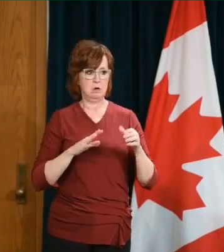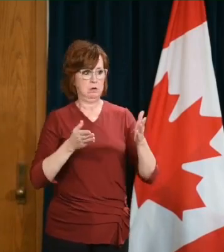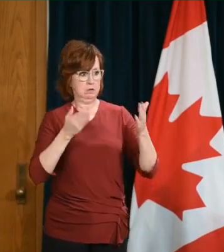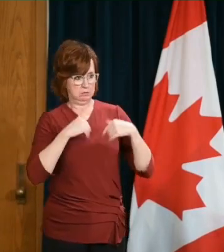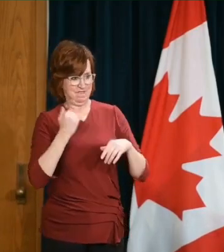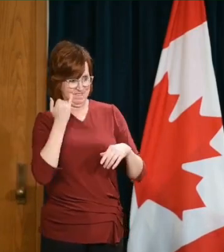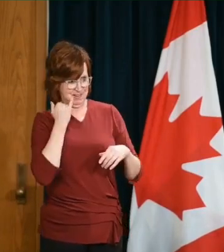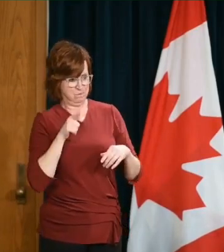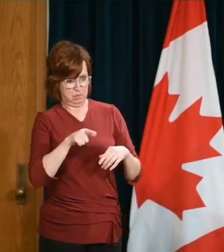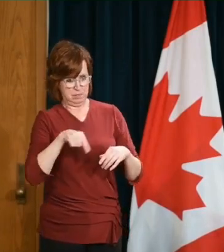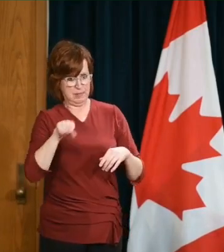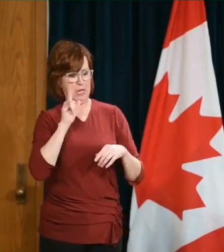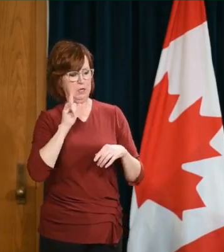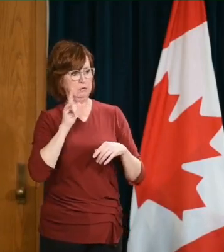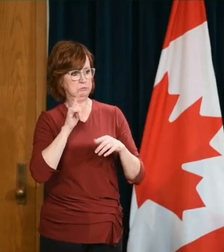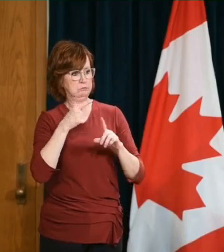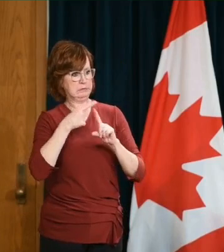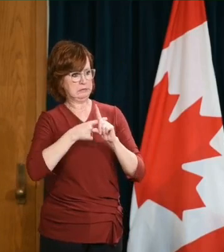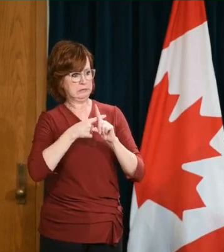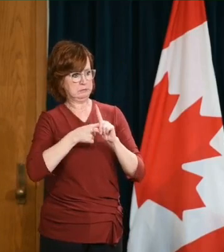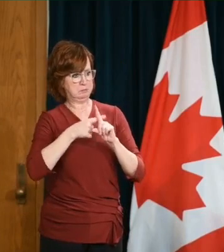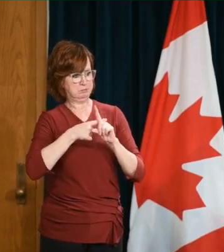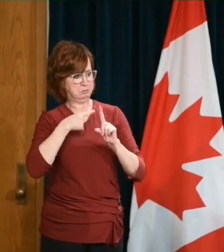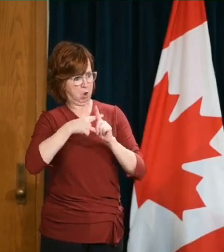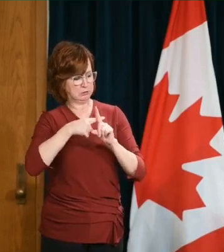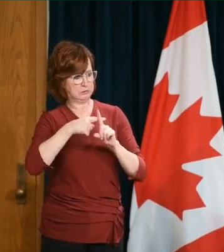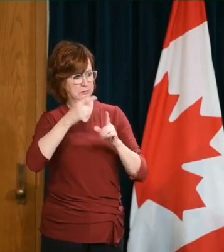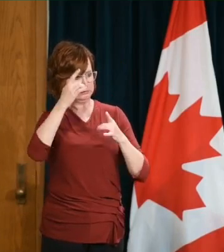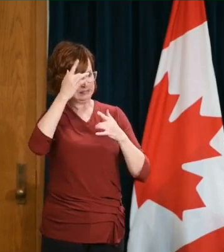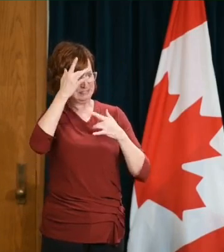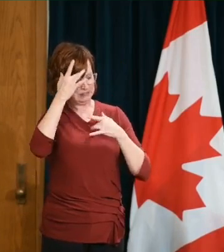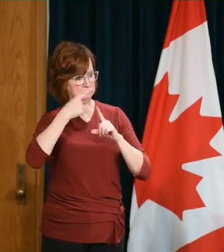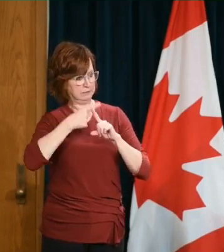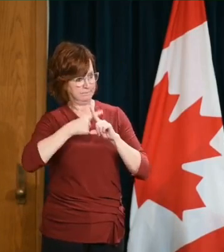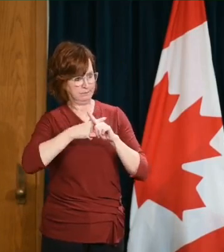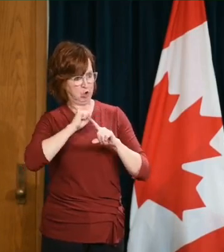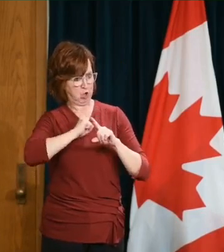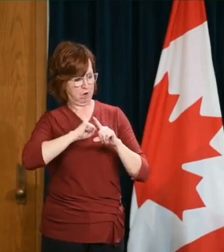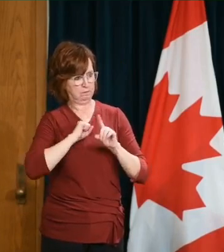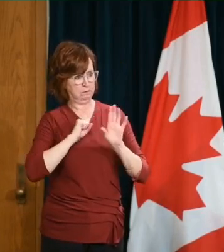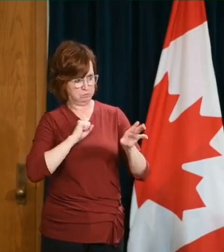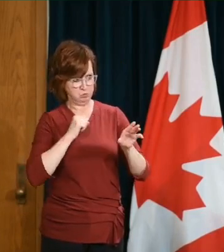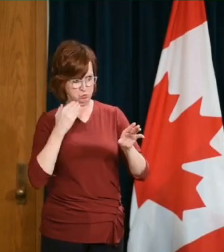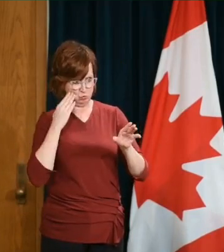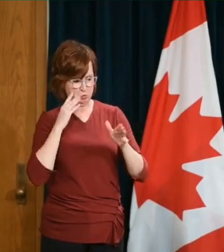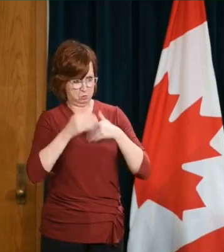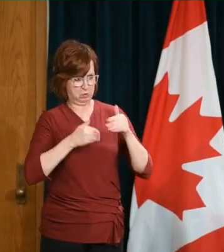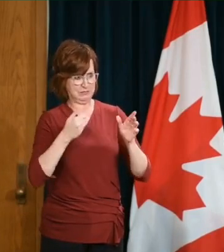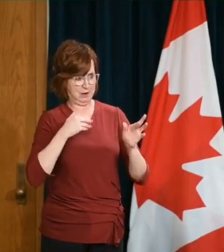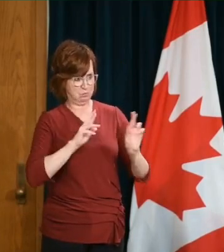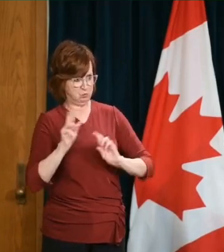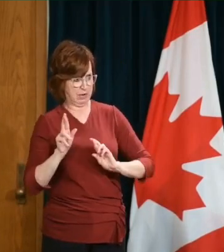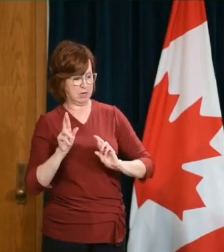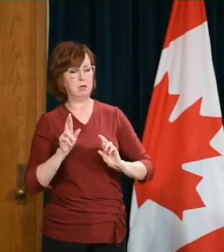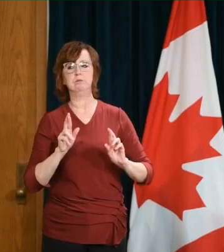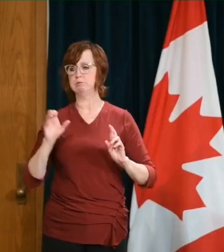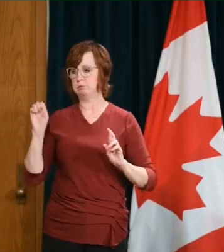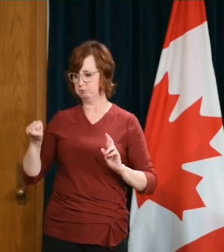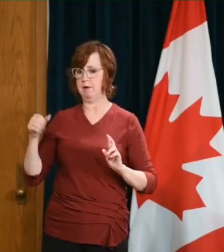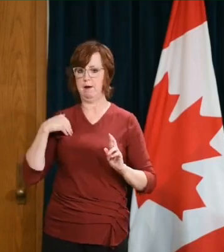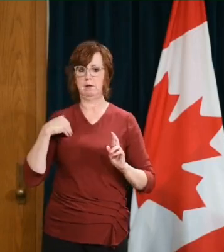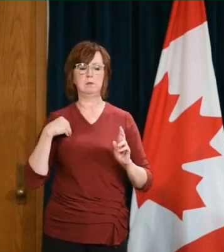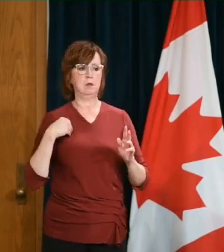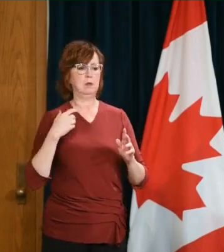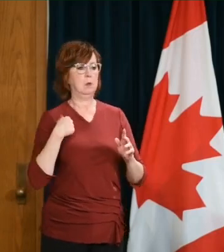an active process, a very active process in place that will address those symptoms and provide the opportunity